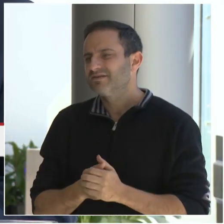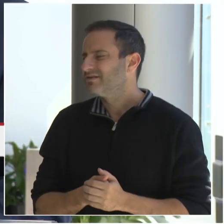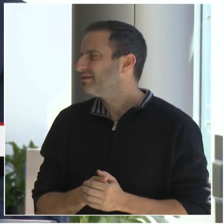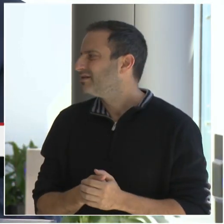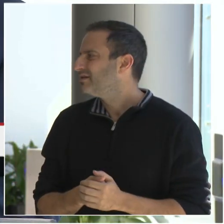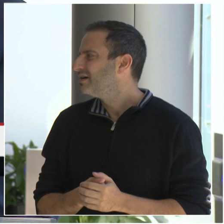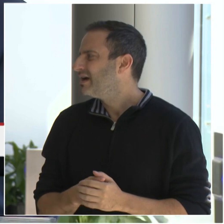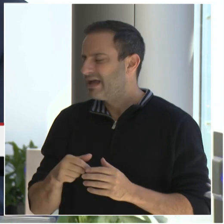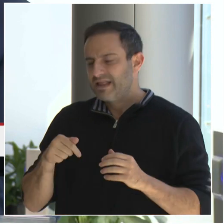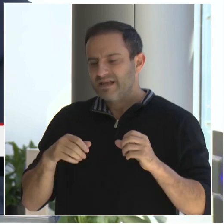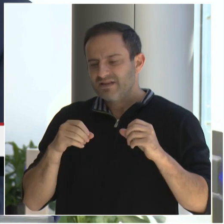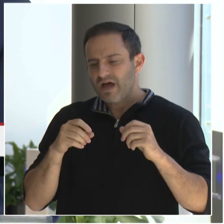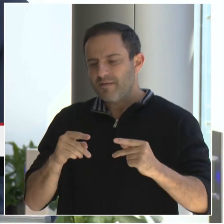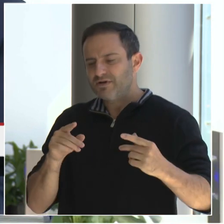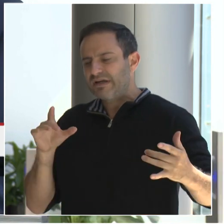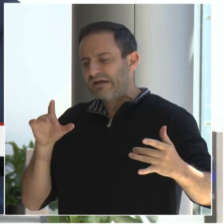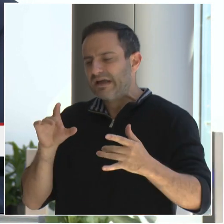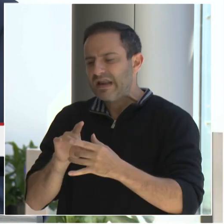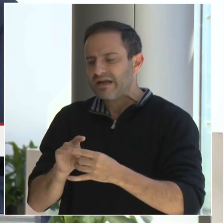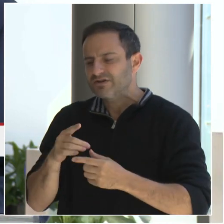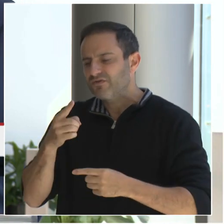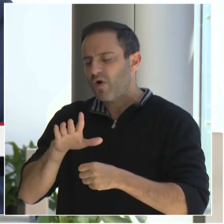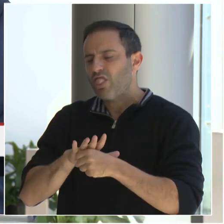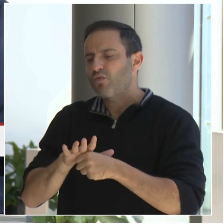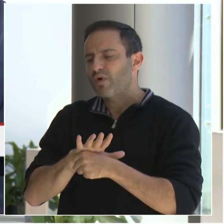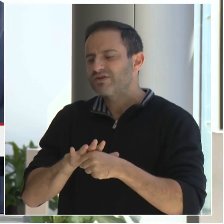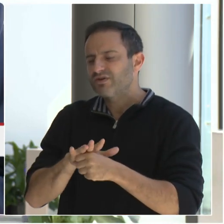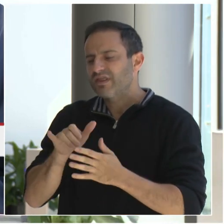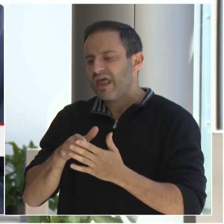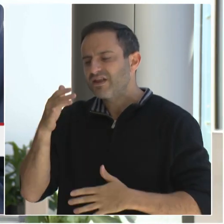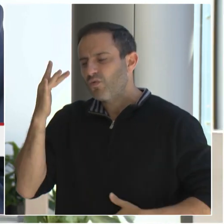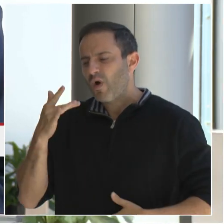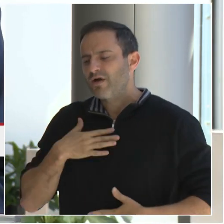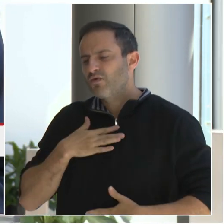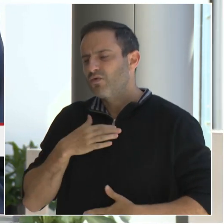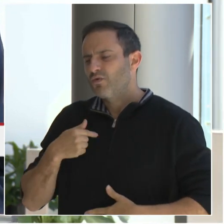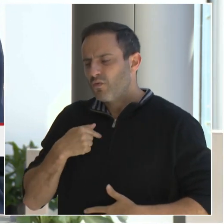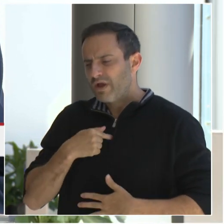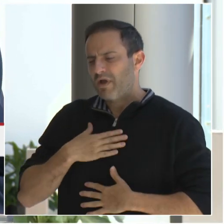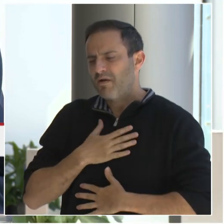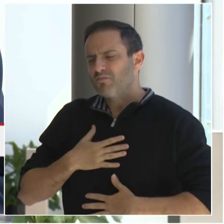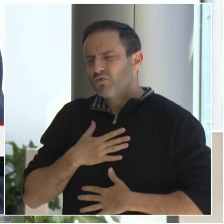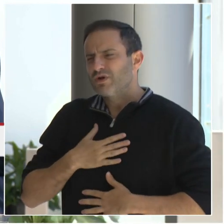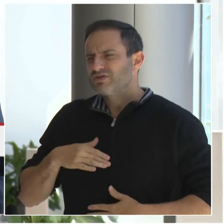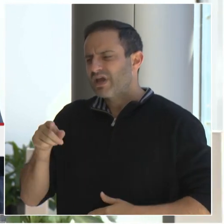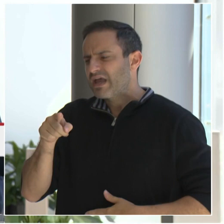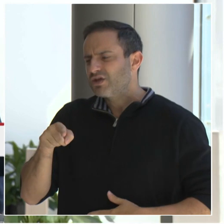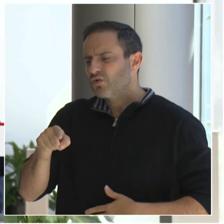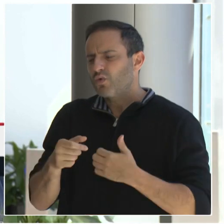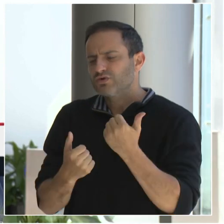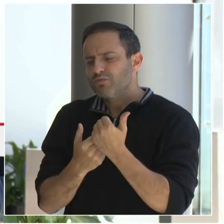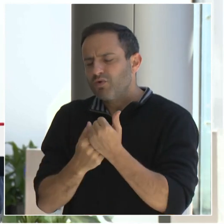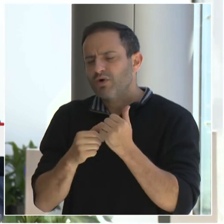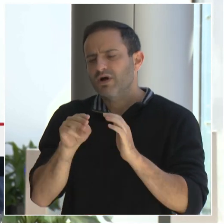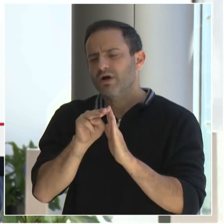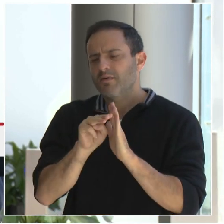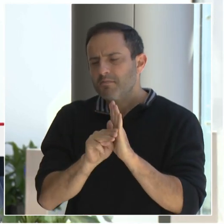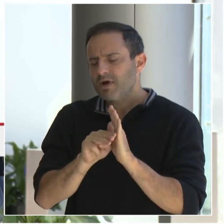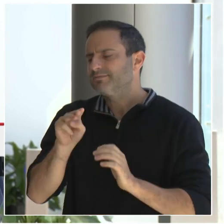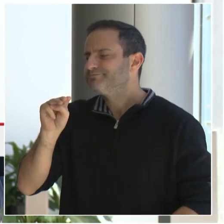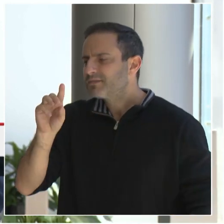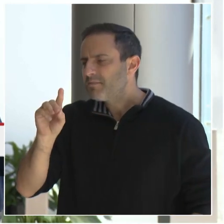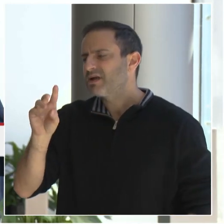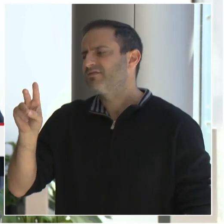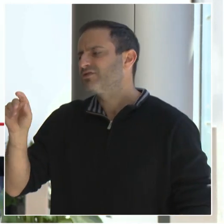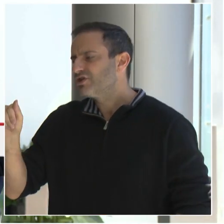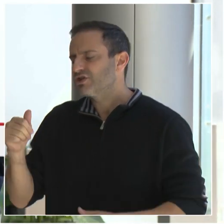is the opportunity connector for this region, and that's why we appreciate all of your support, Virginia, Maryland support. Keep this special